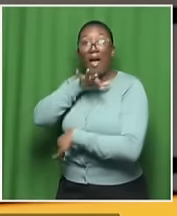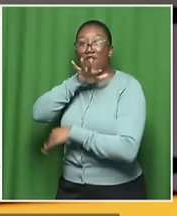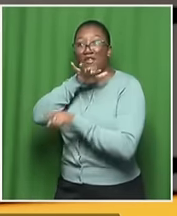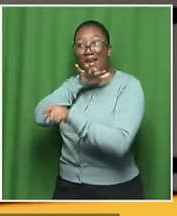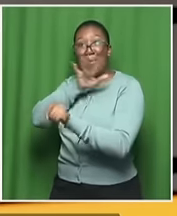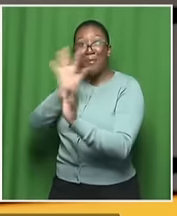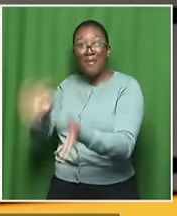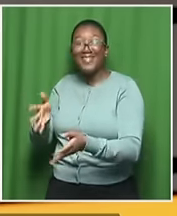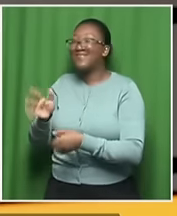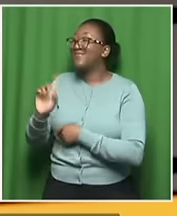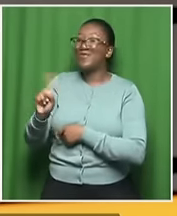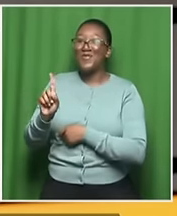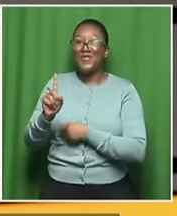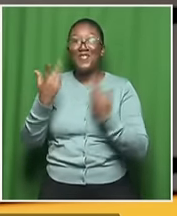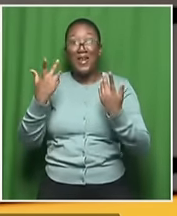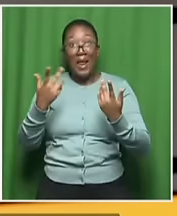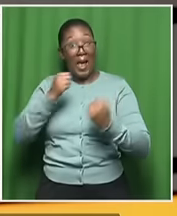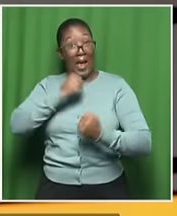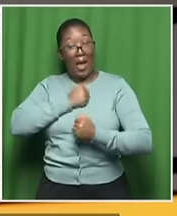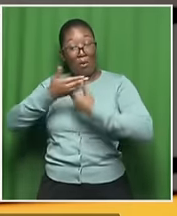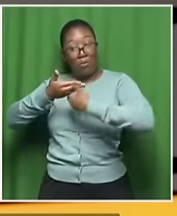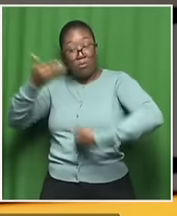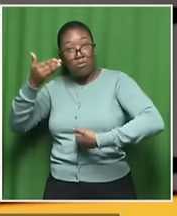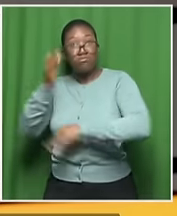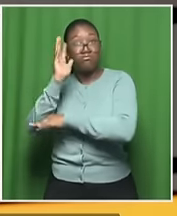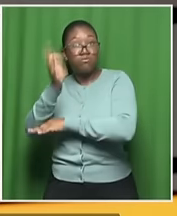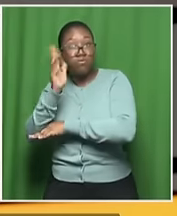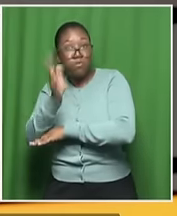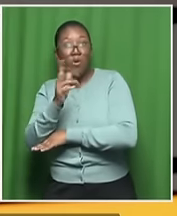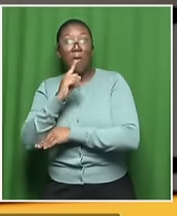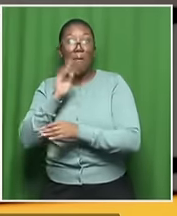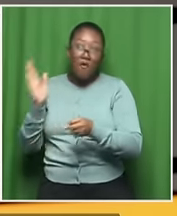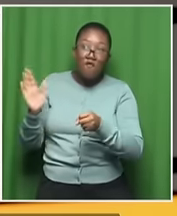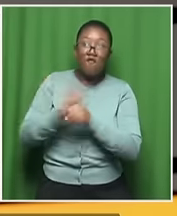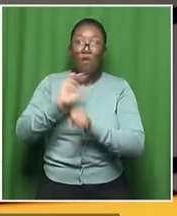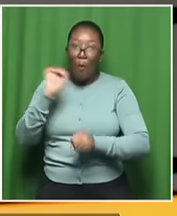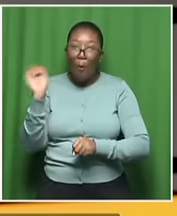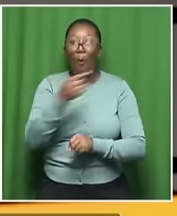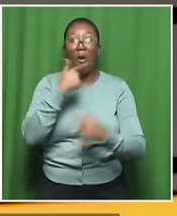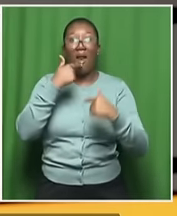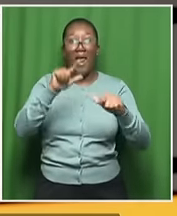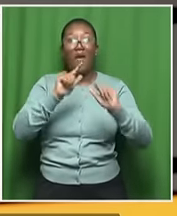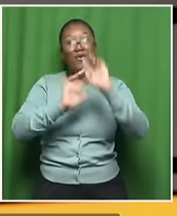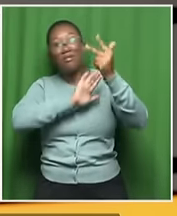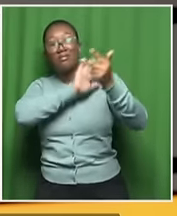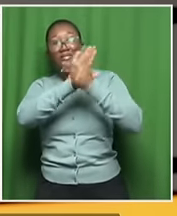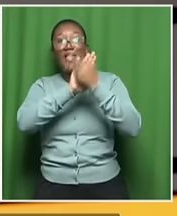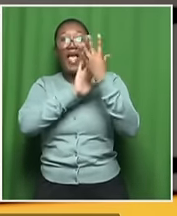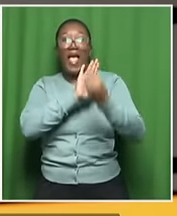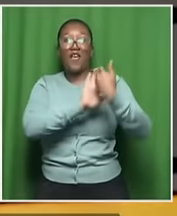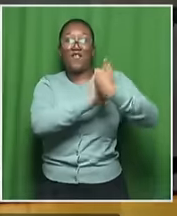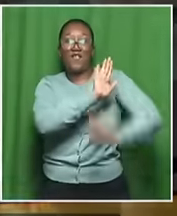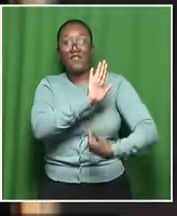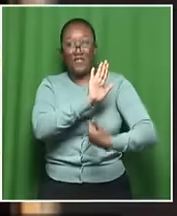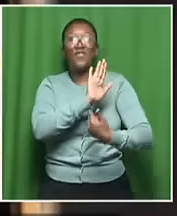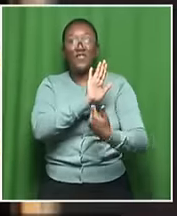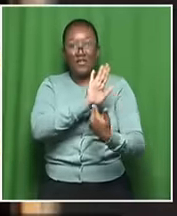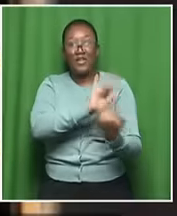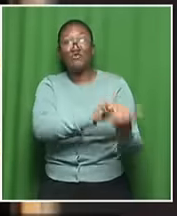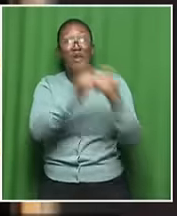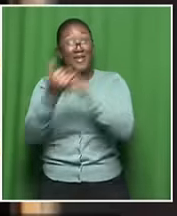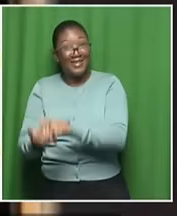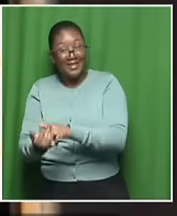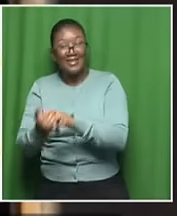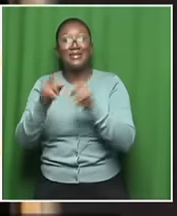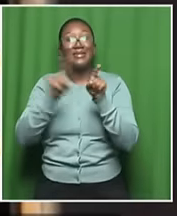used the example of our manifesto available in all the languages. I think we are neglecting specifically other